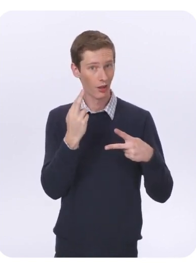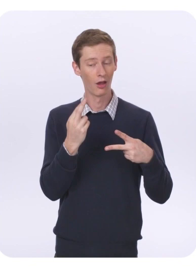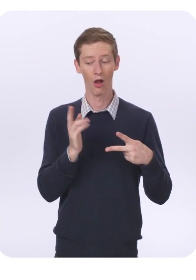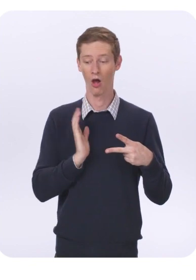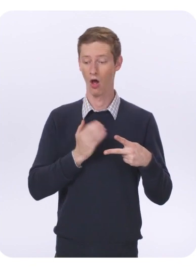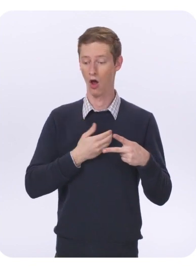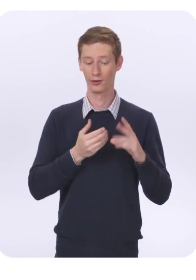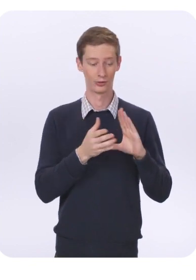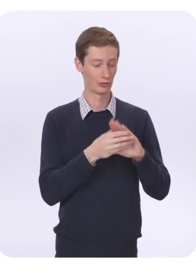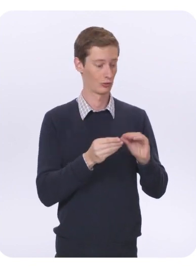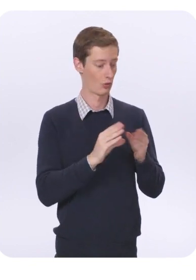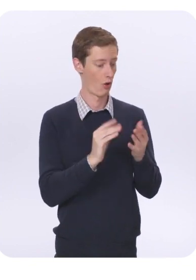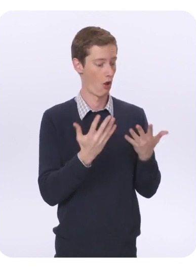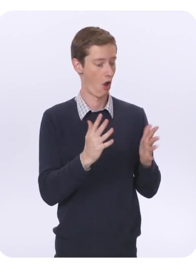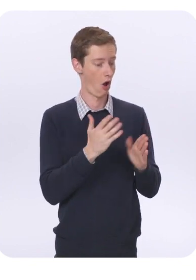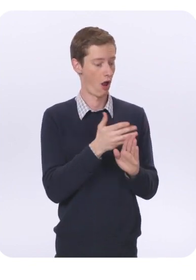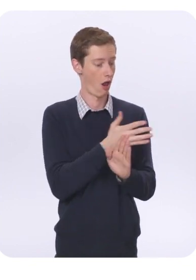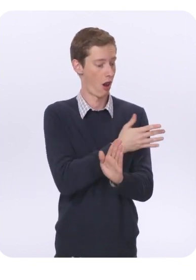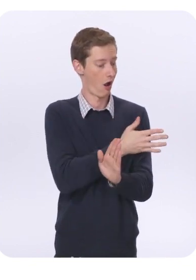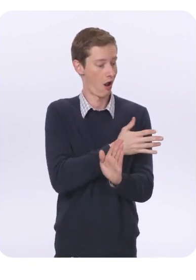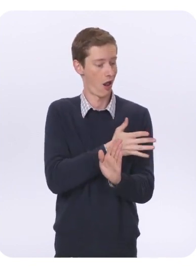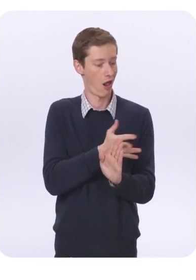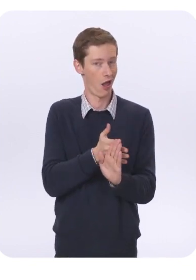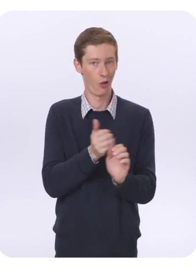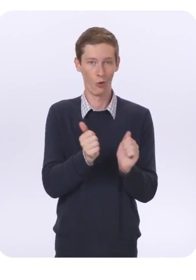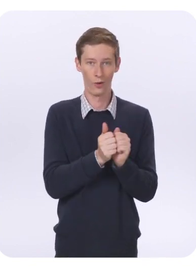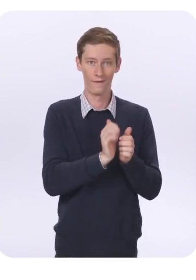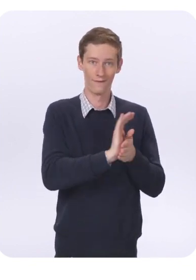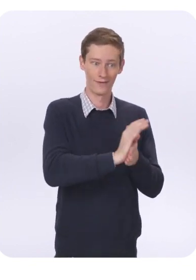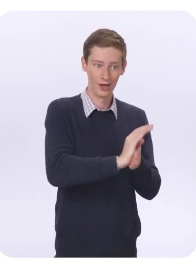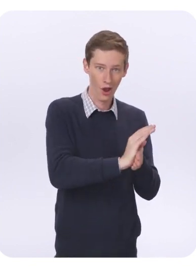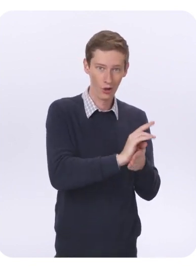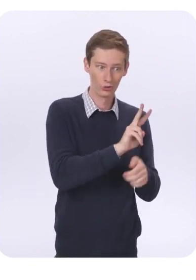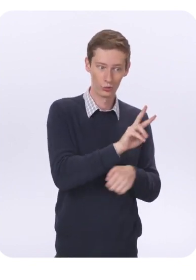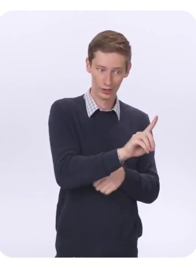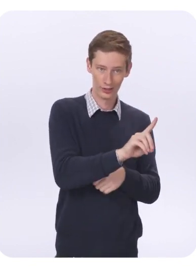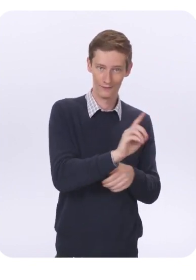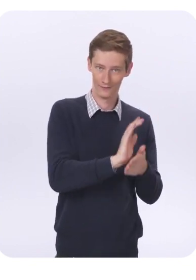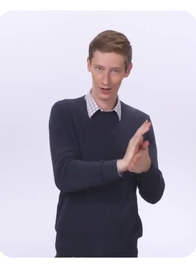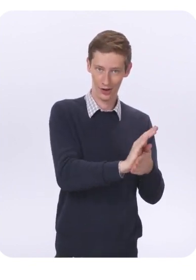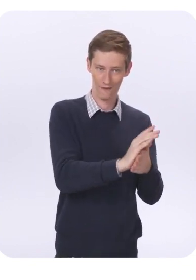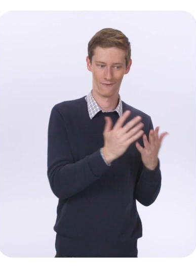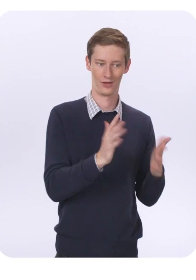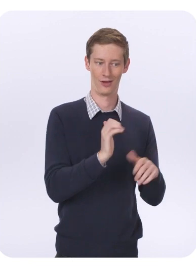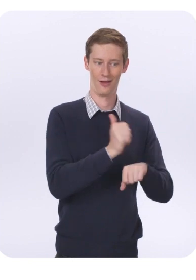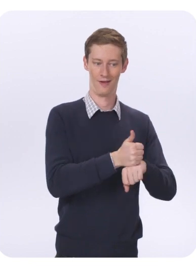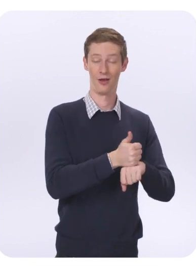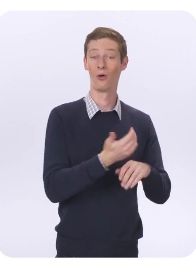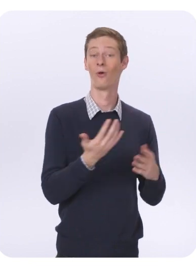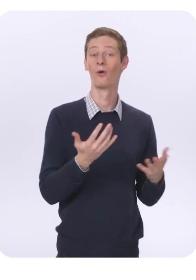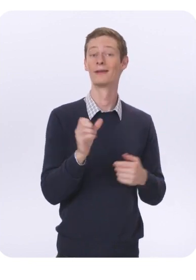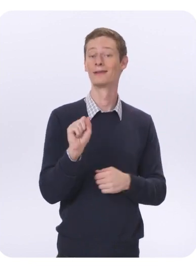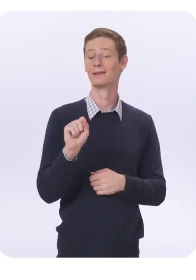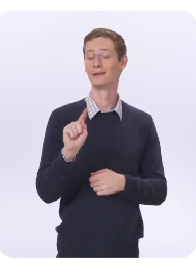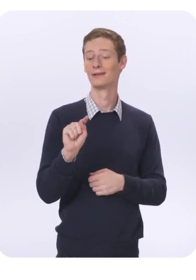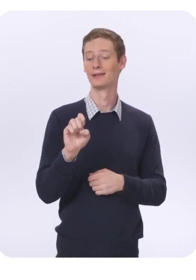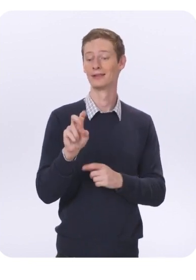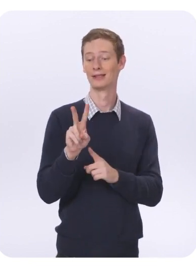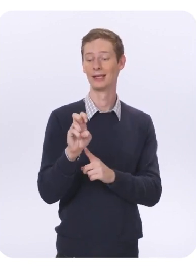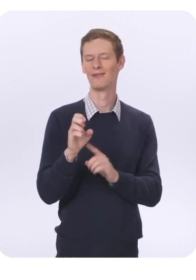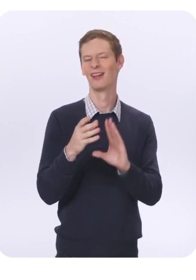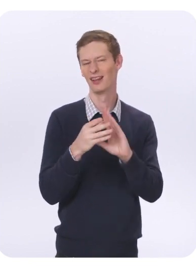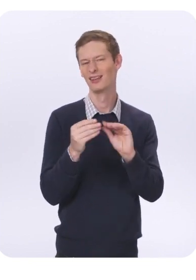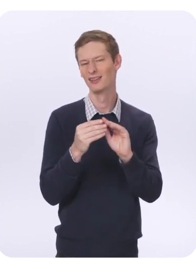we have established within the Kurzgesagt universe, or at least in our videos. Steve, our narrator, is usually the one